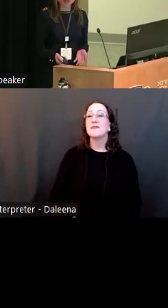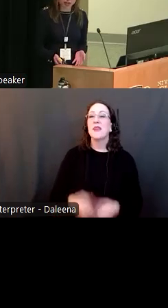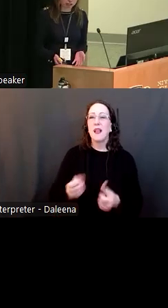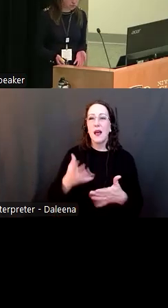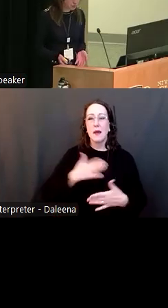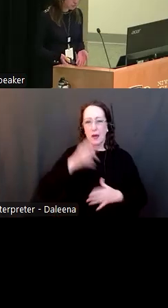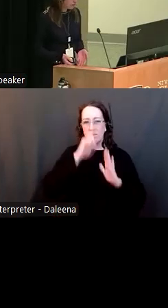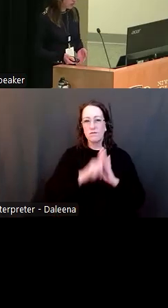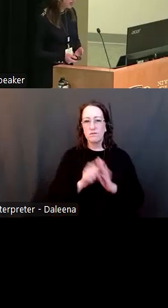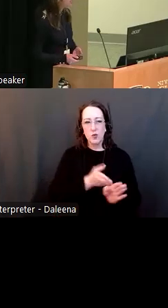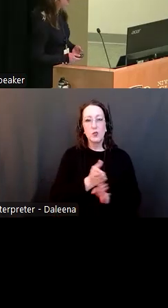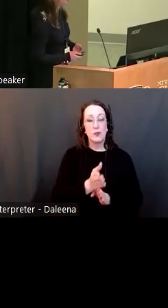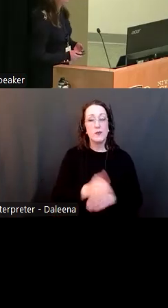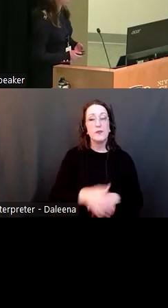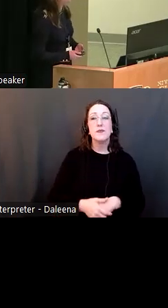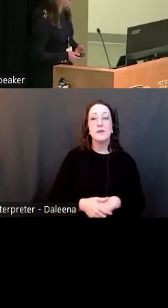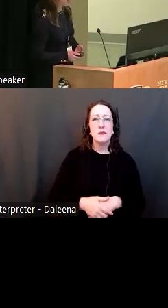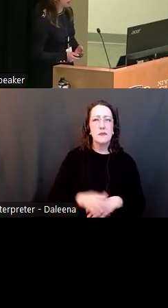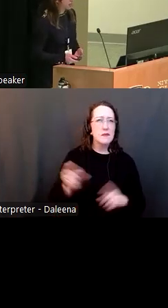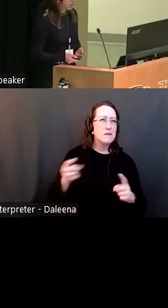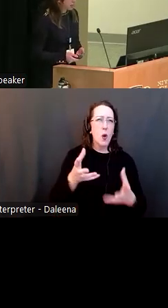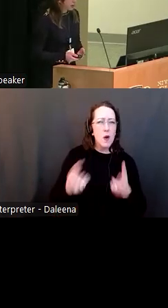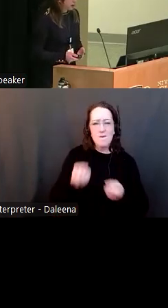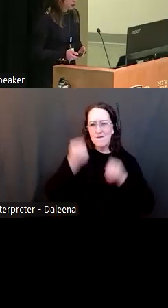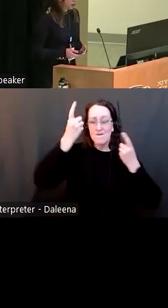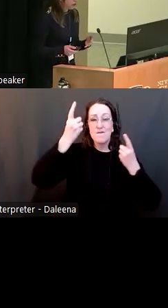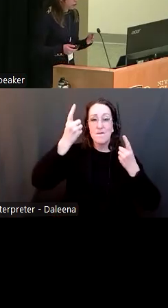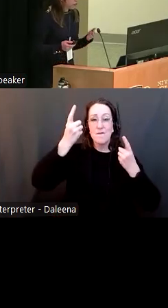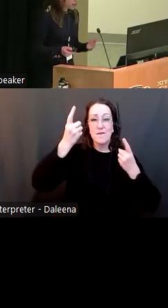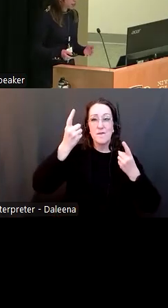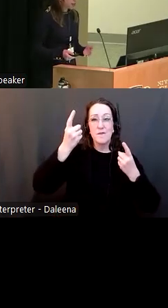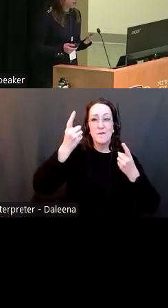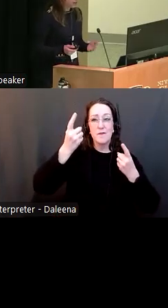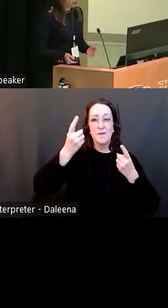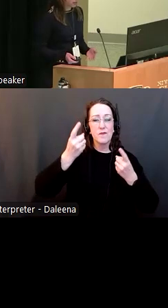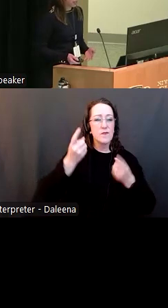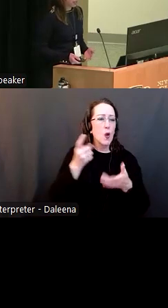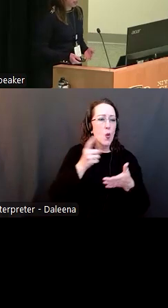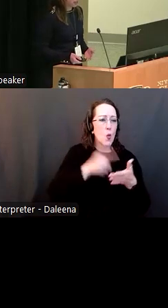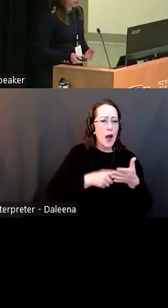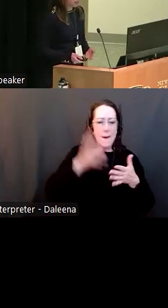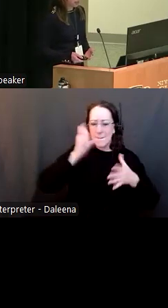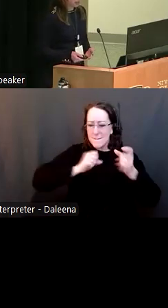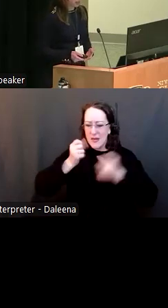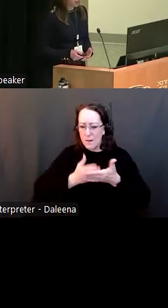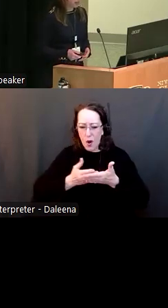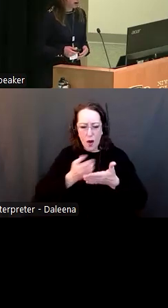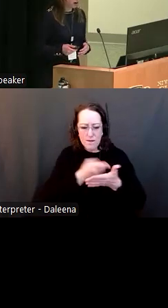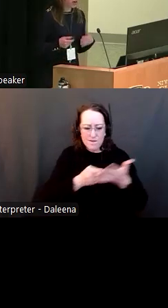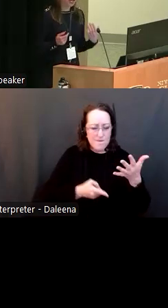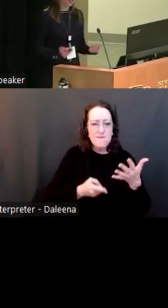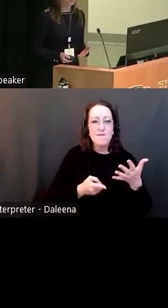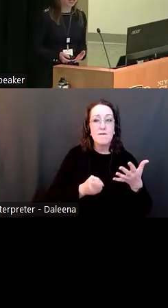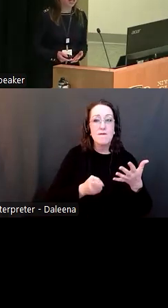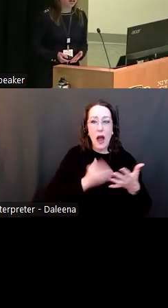research career, I endeavored to understand what are the missing pieces in